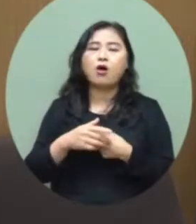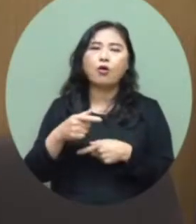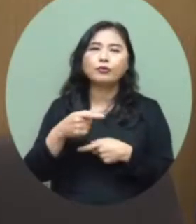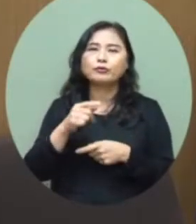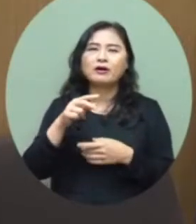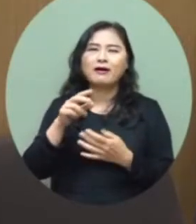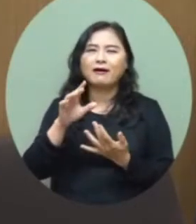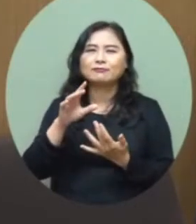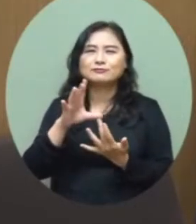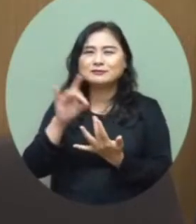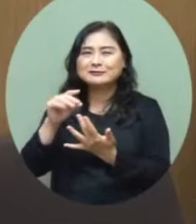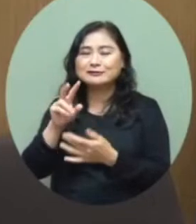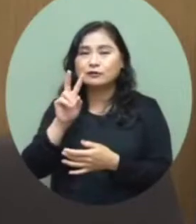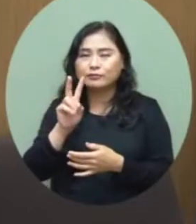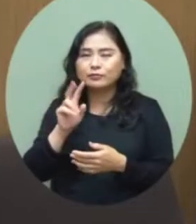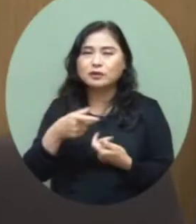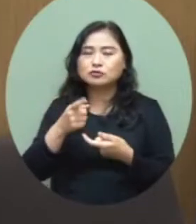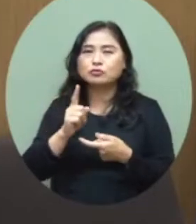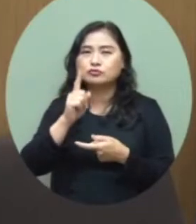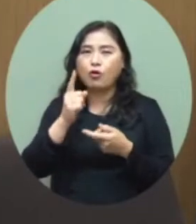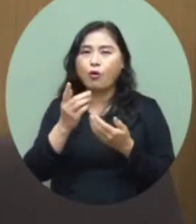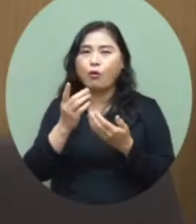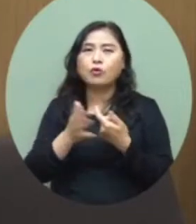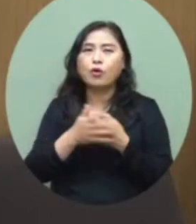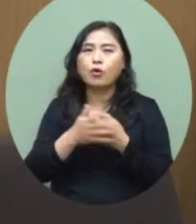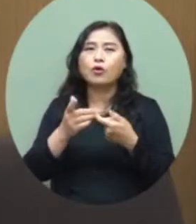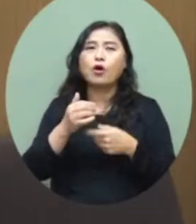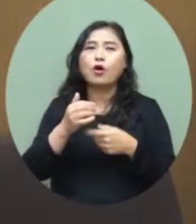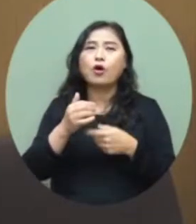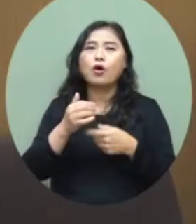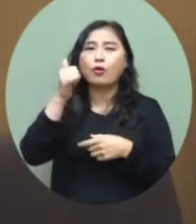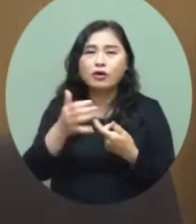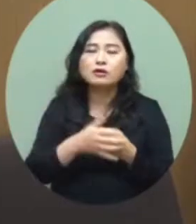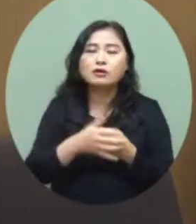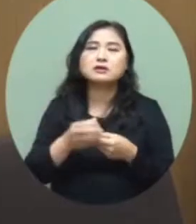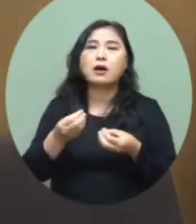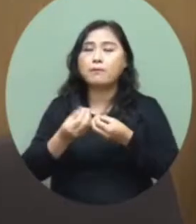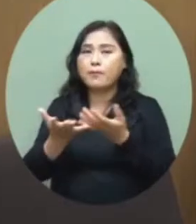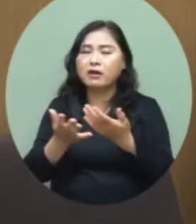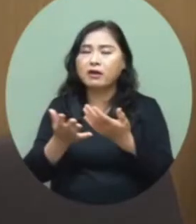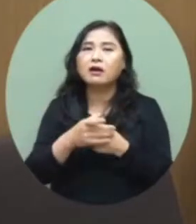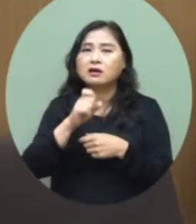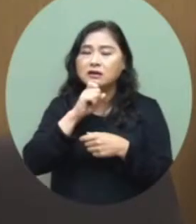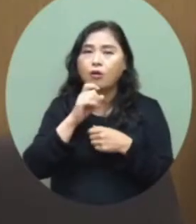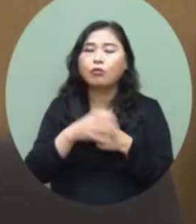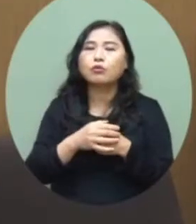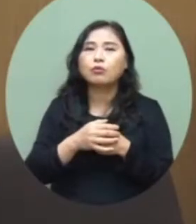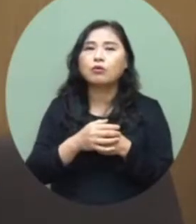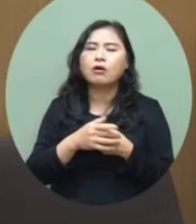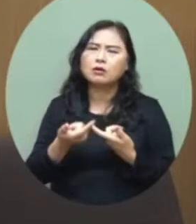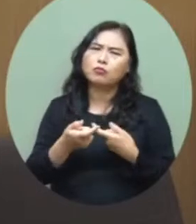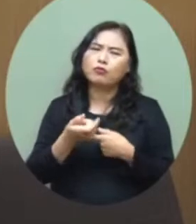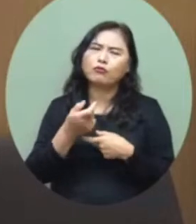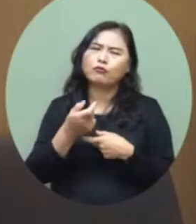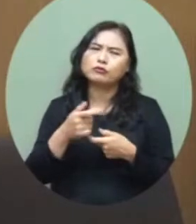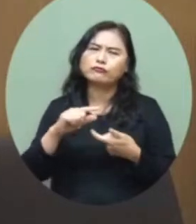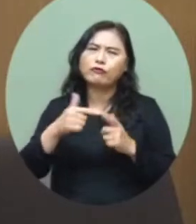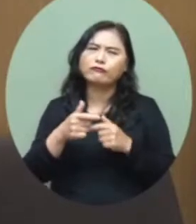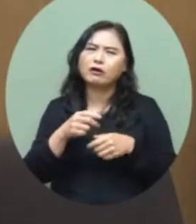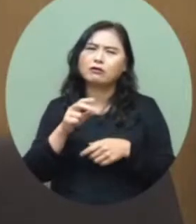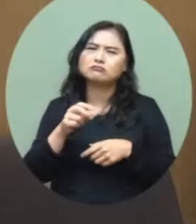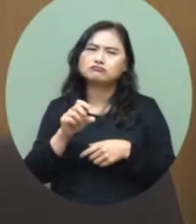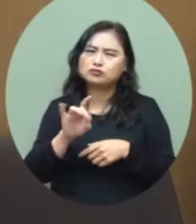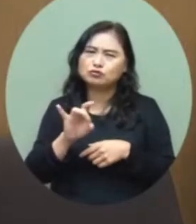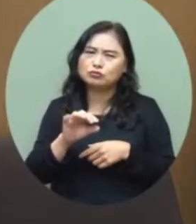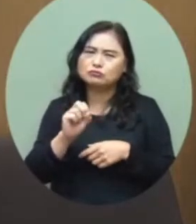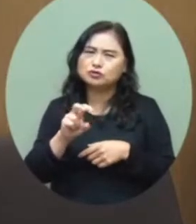previously, the Department of Health has distributed deep throat saliva kits to them. Wouldn't you try